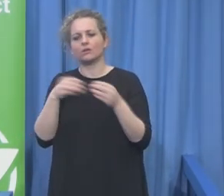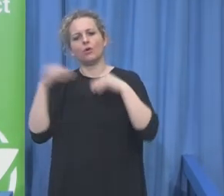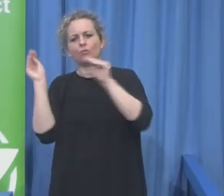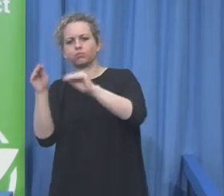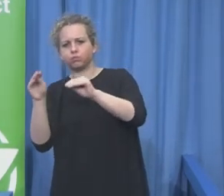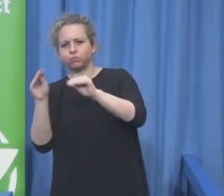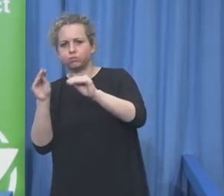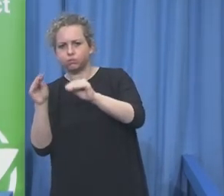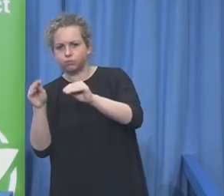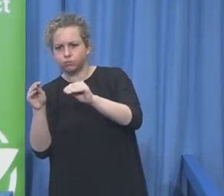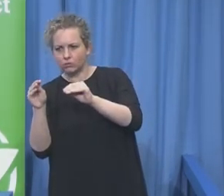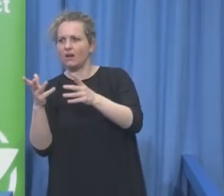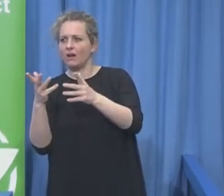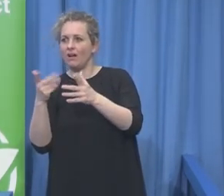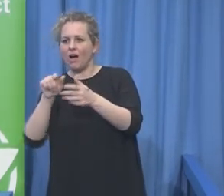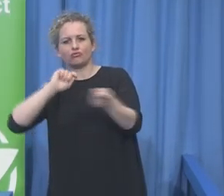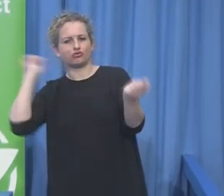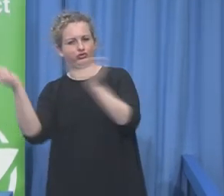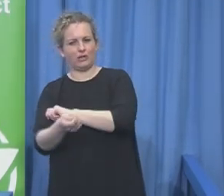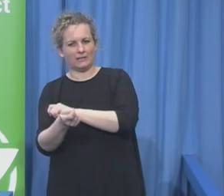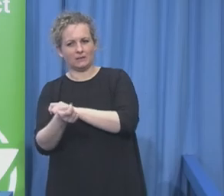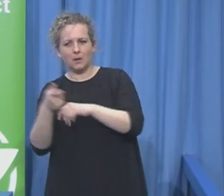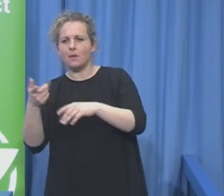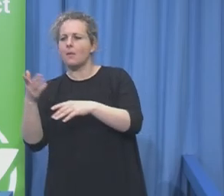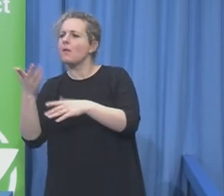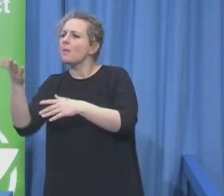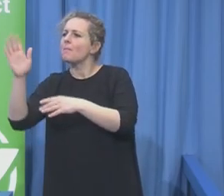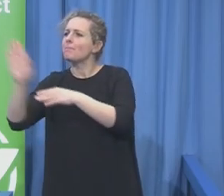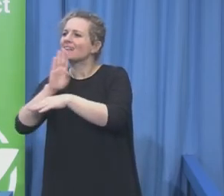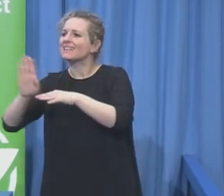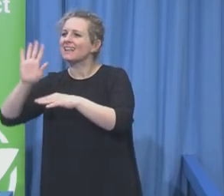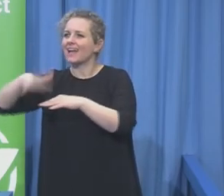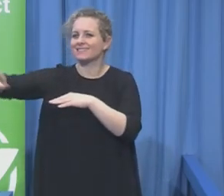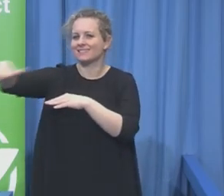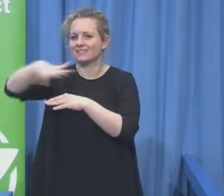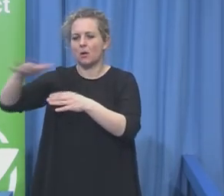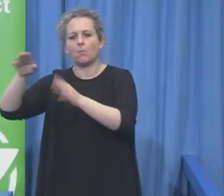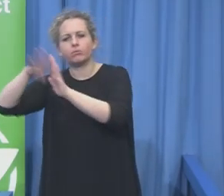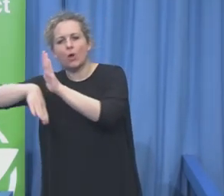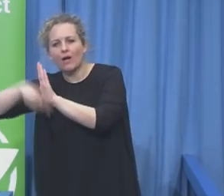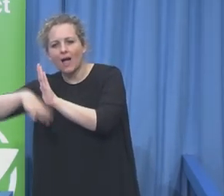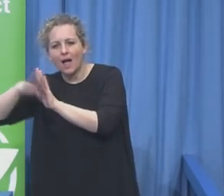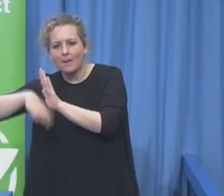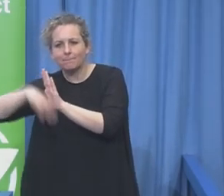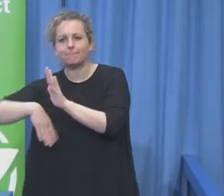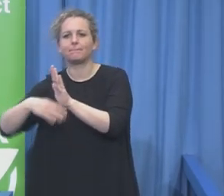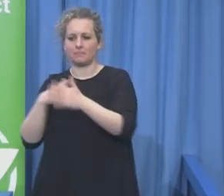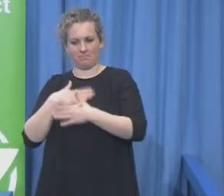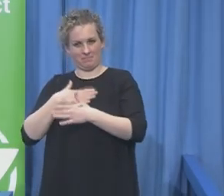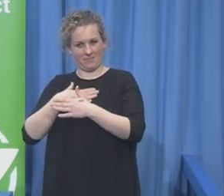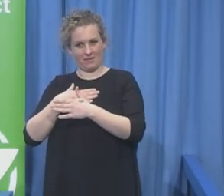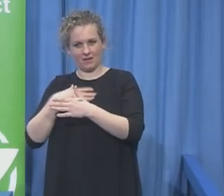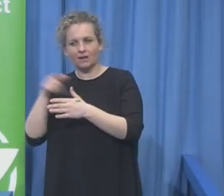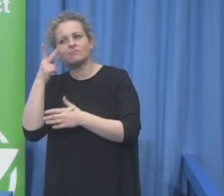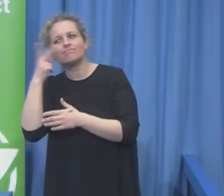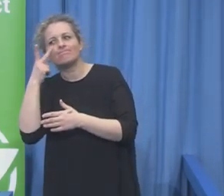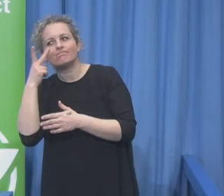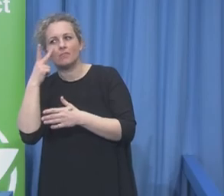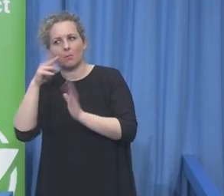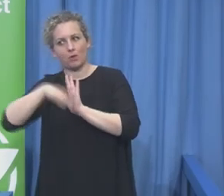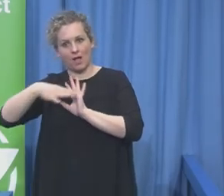and to continually adapt your programming to what is changing. That's one. Two, we have more